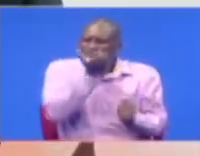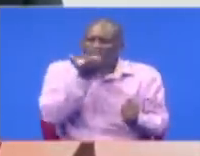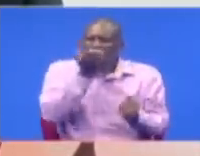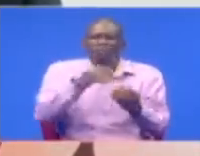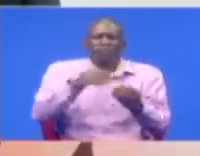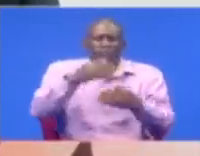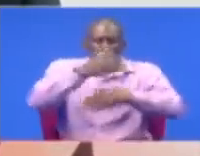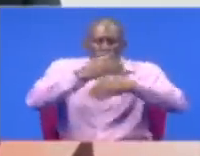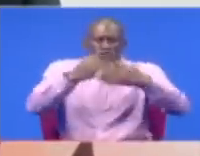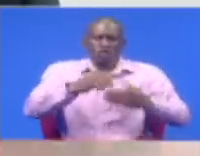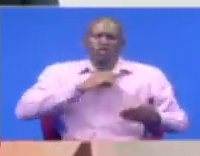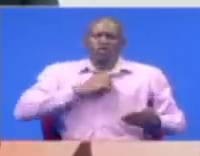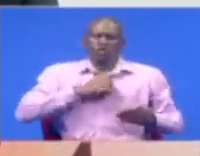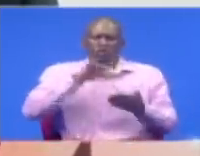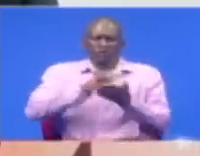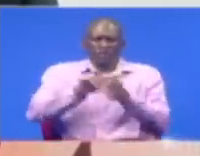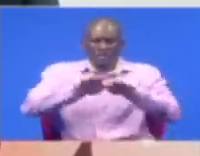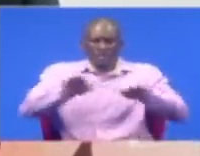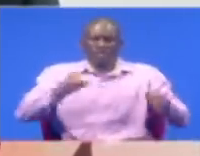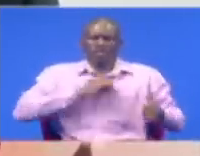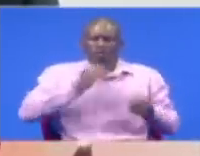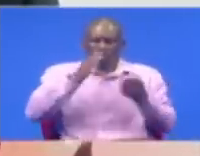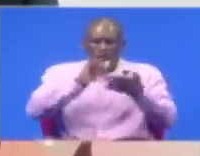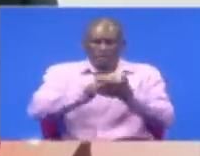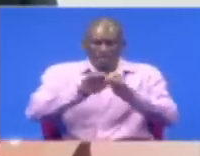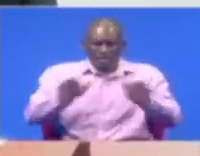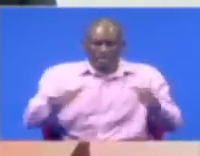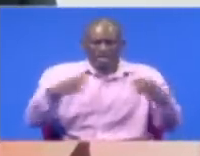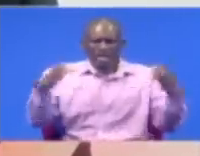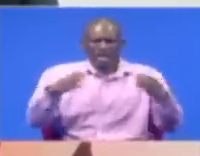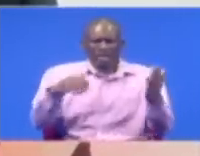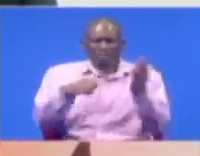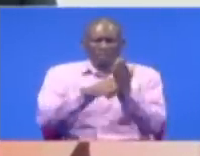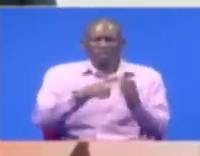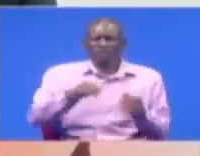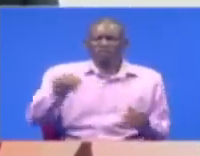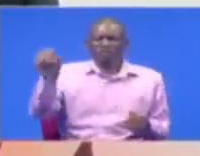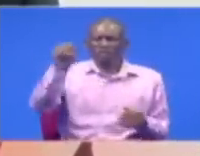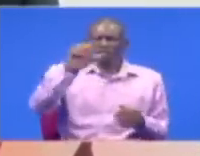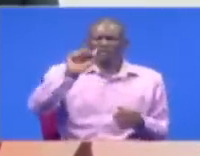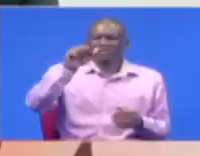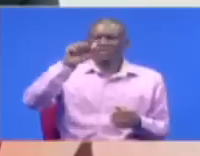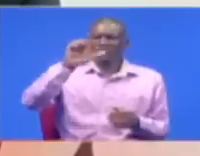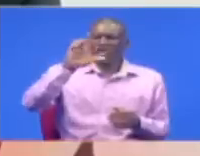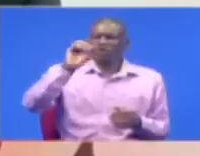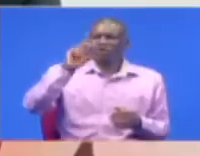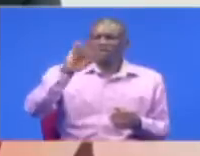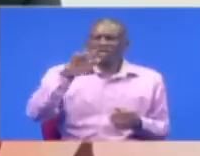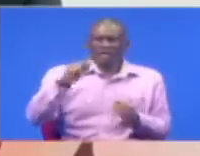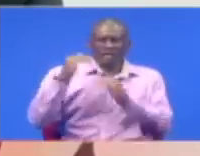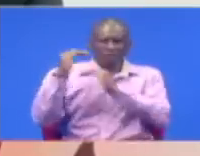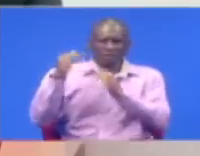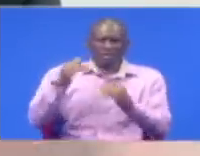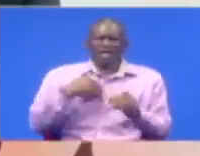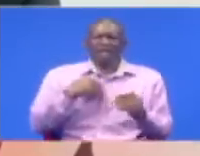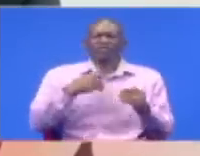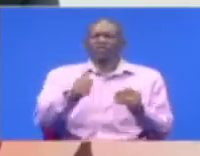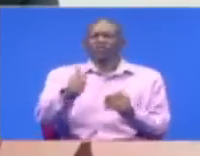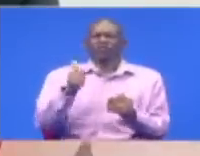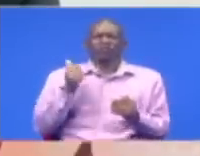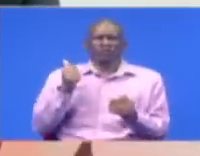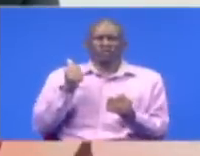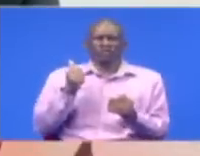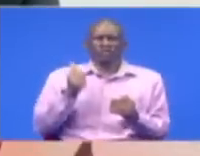The owners of that parcel of land, a company called Salopia Limited, had objected